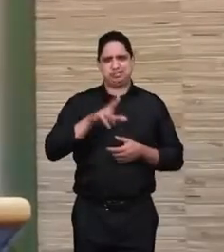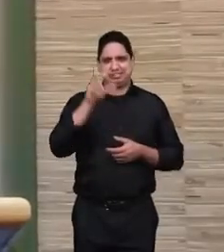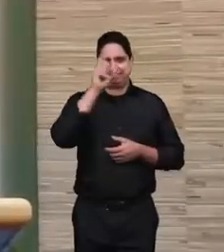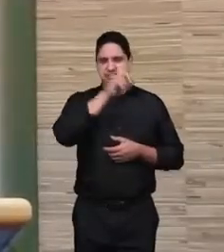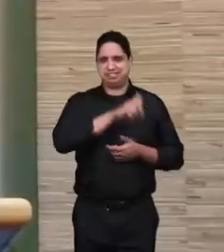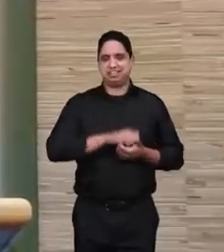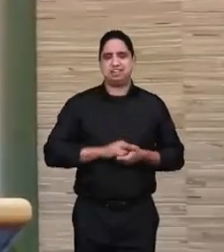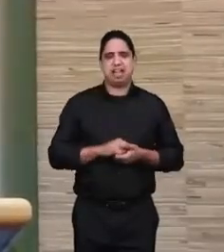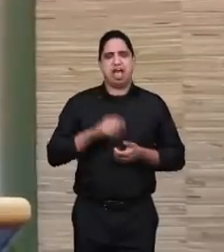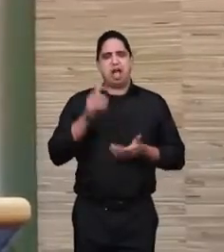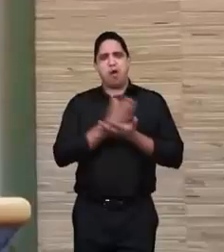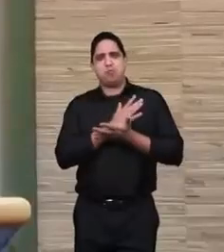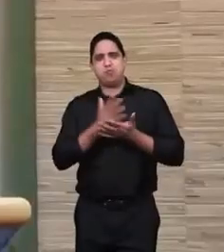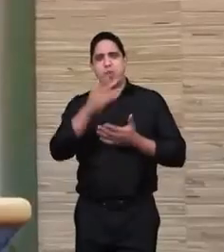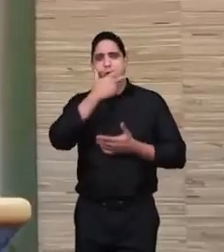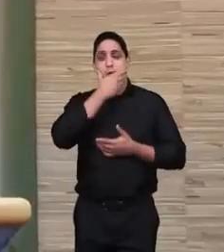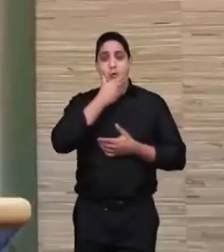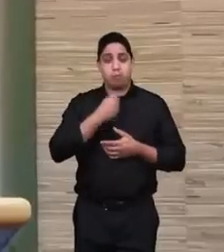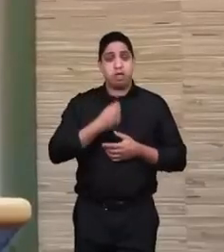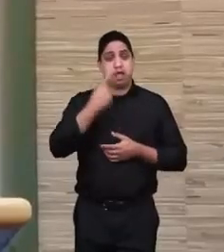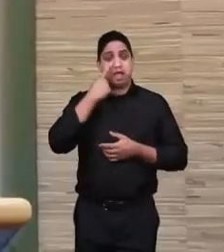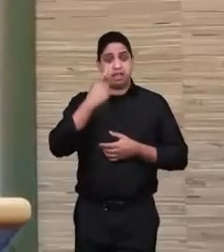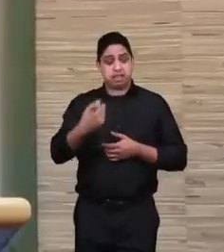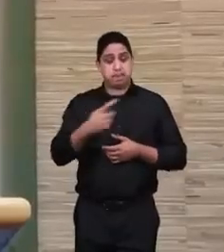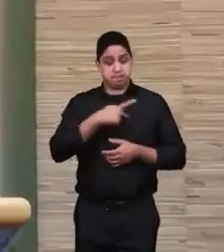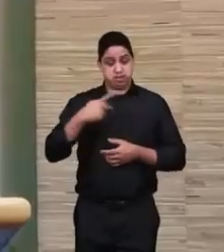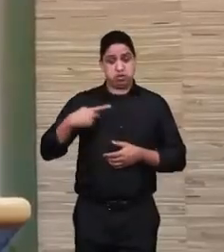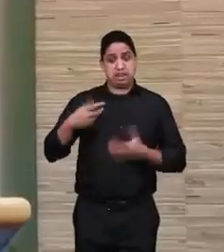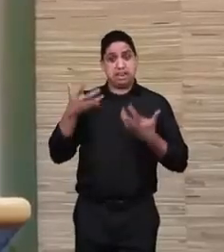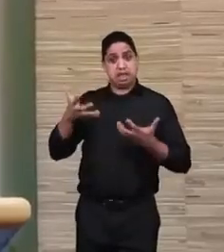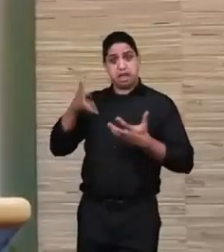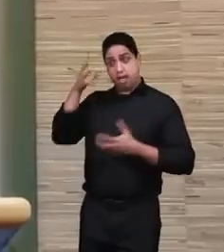Novgorod, other pastors, Ruman,